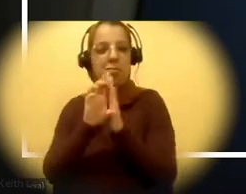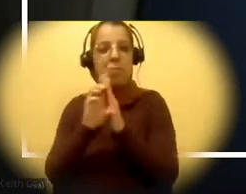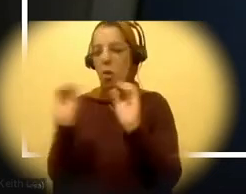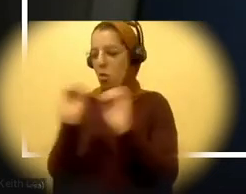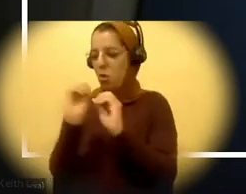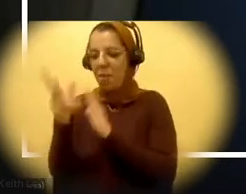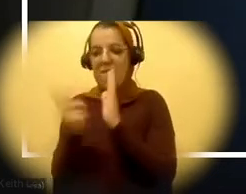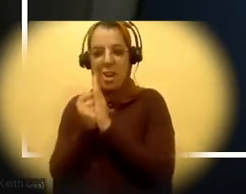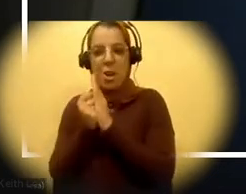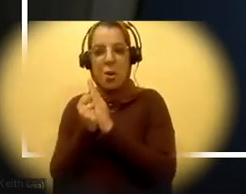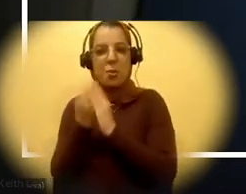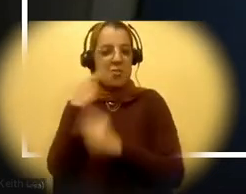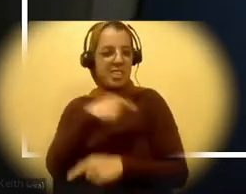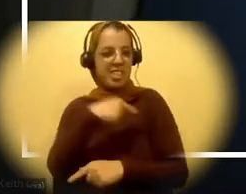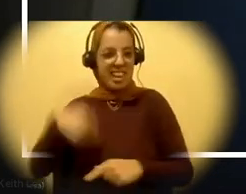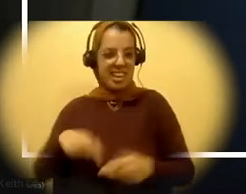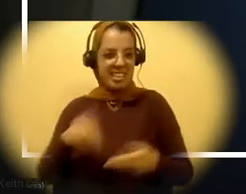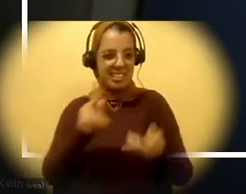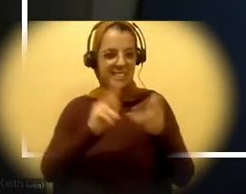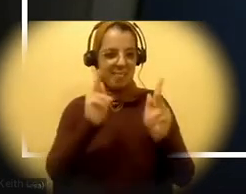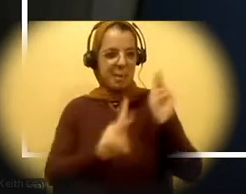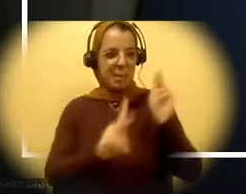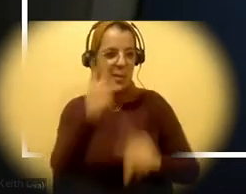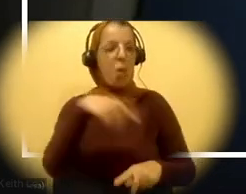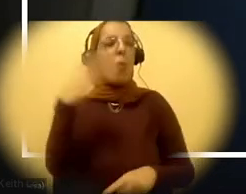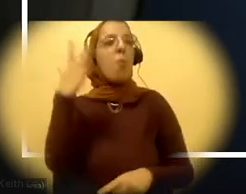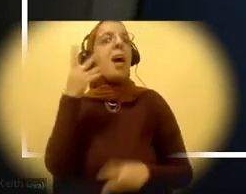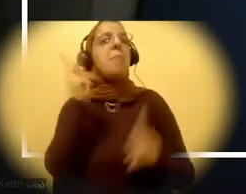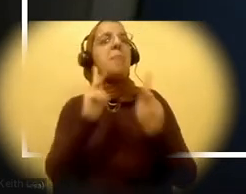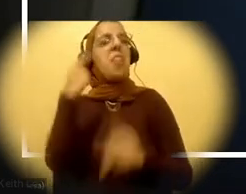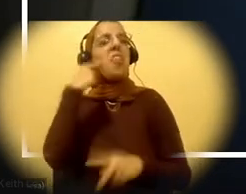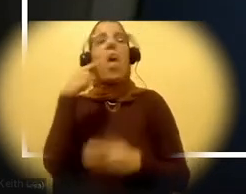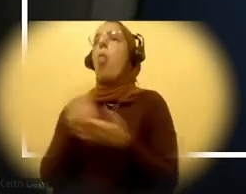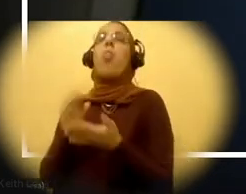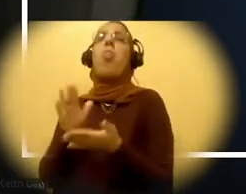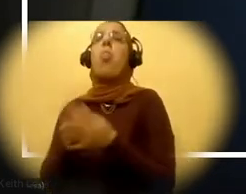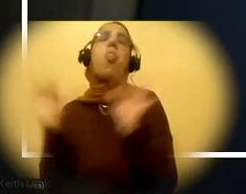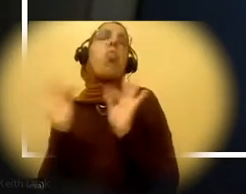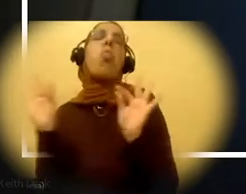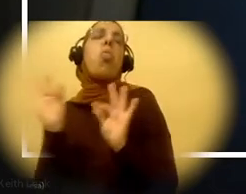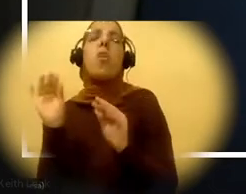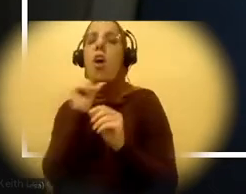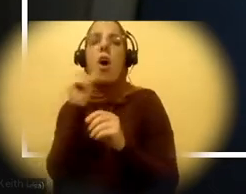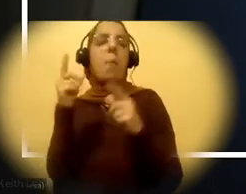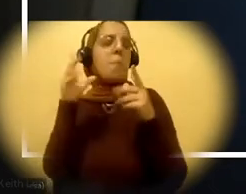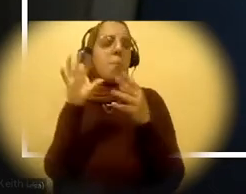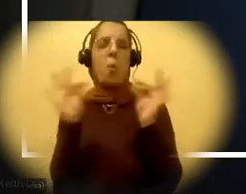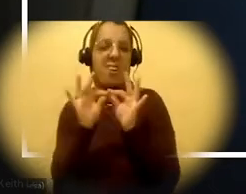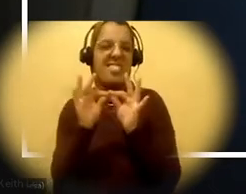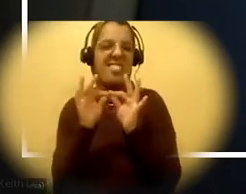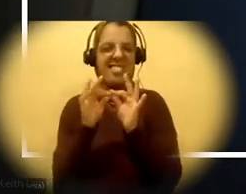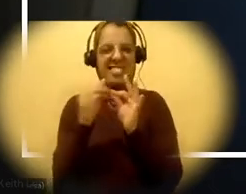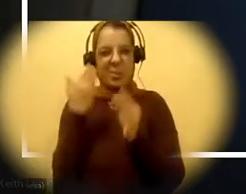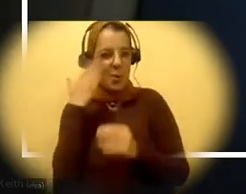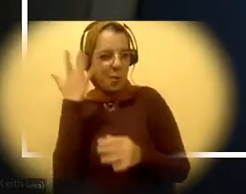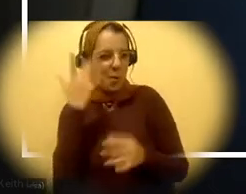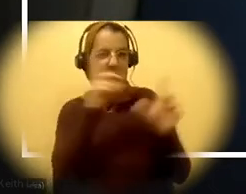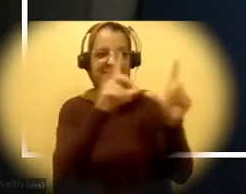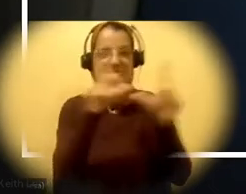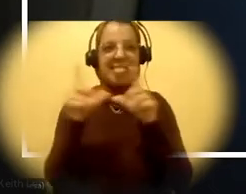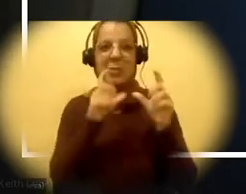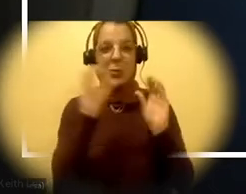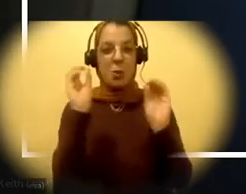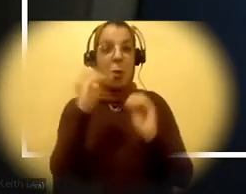think it was important enough, or for some reason they never took photographs in the community, like